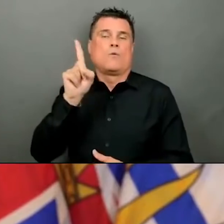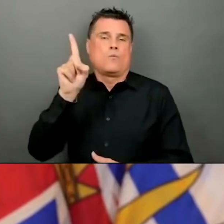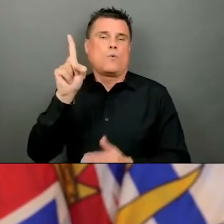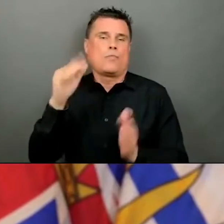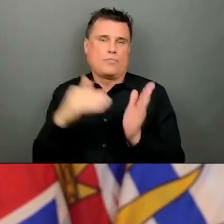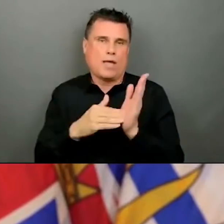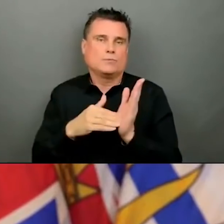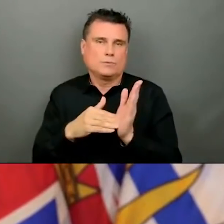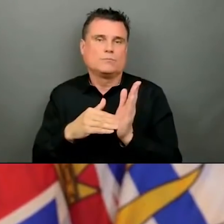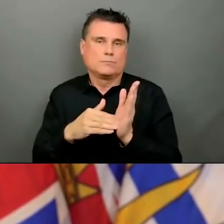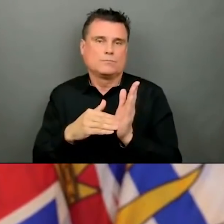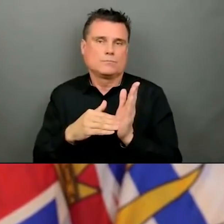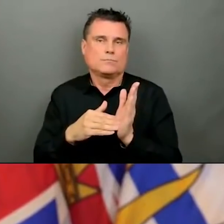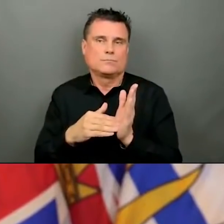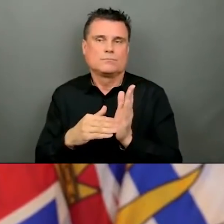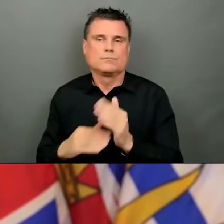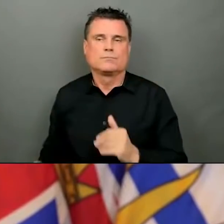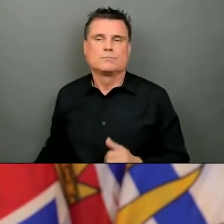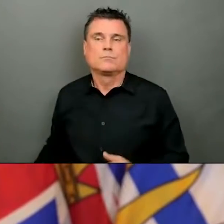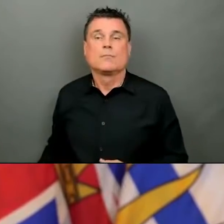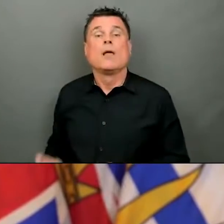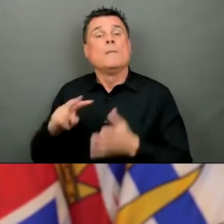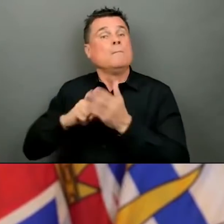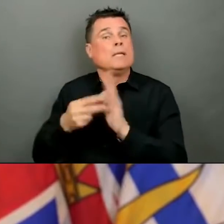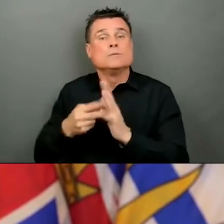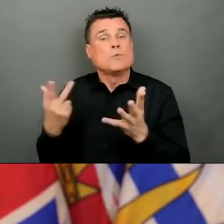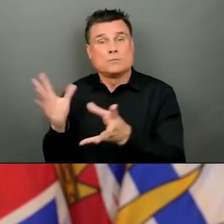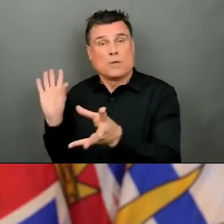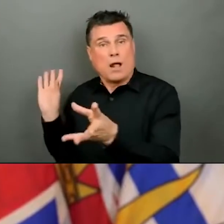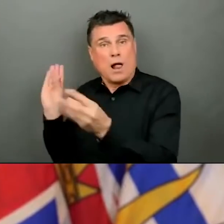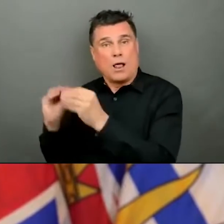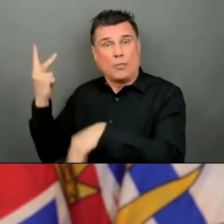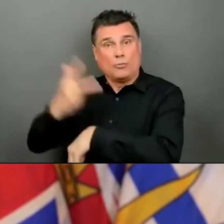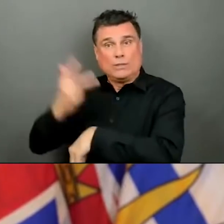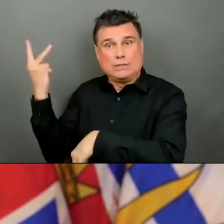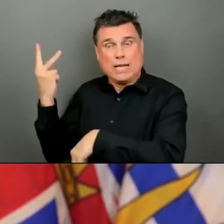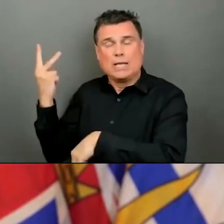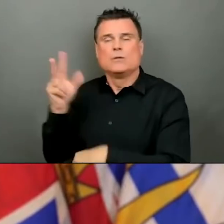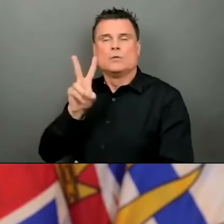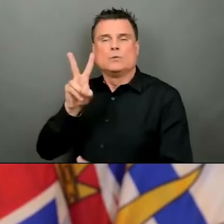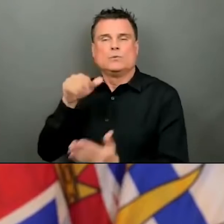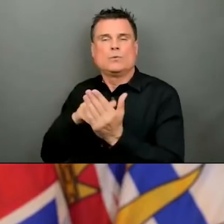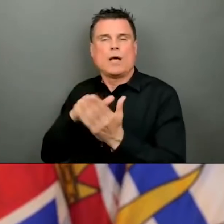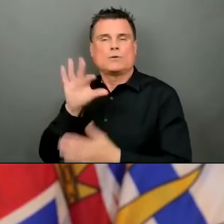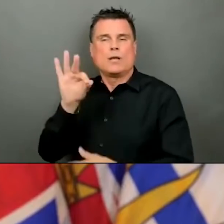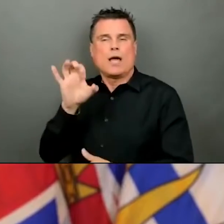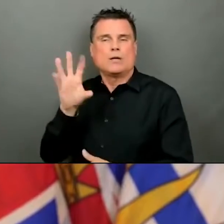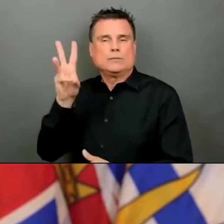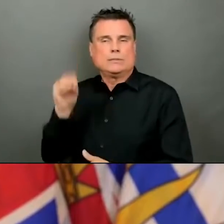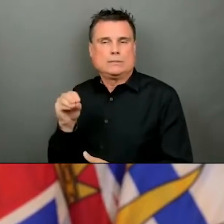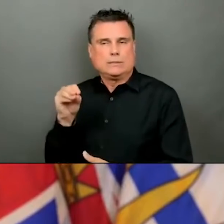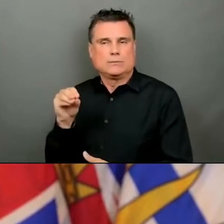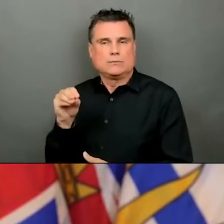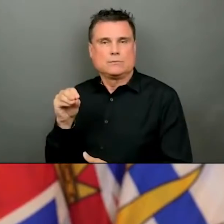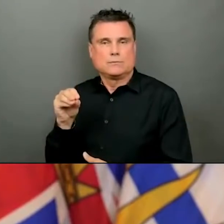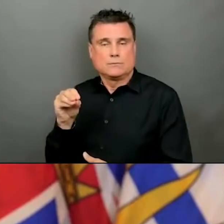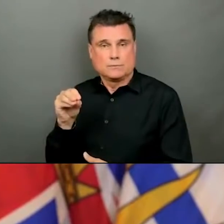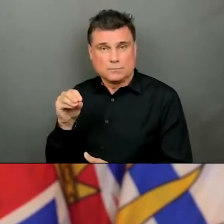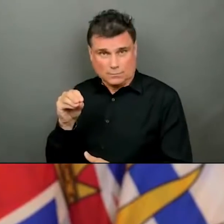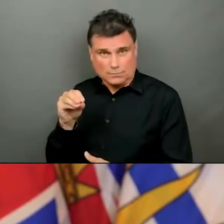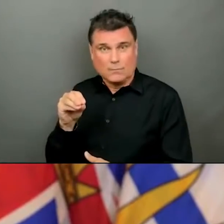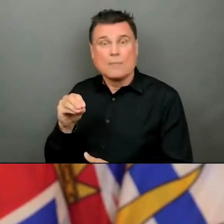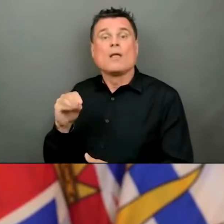British Columbia, bringing our total for the weekend to 2,960 new cases, and our overall total to